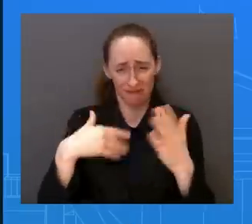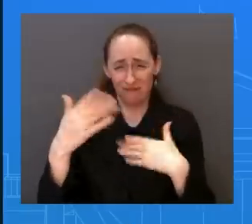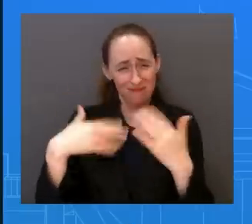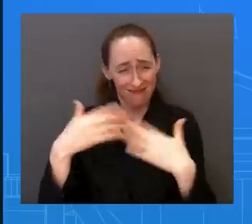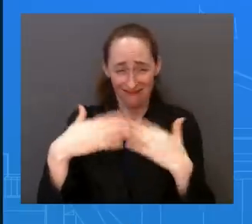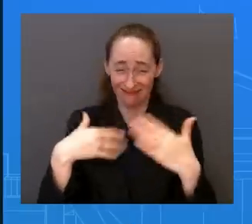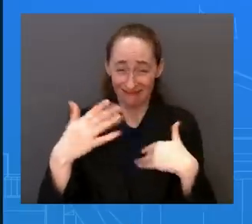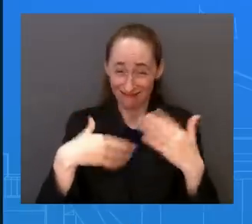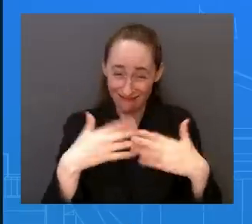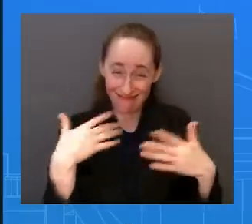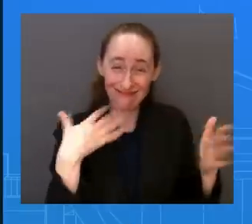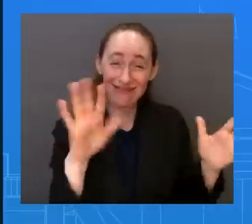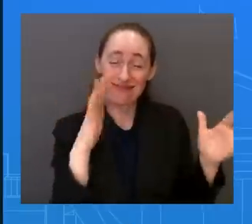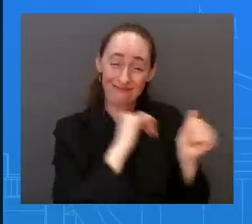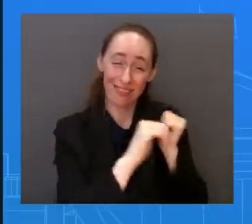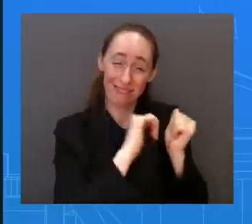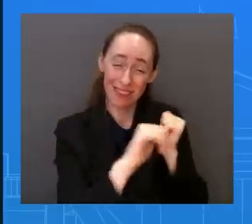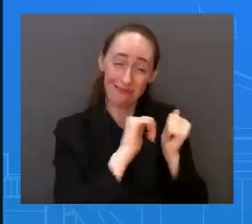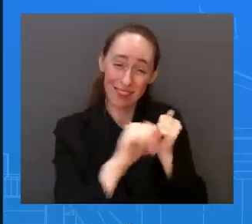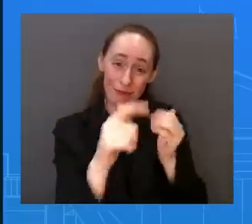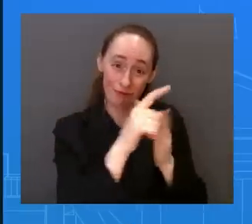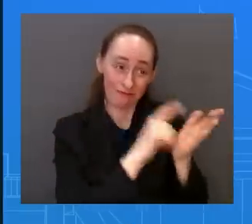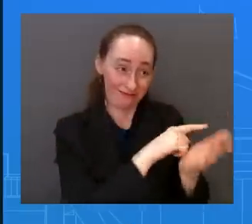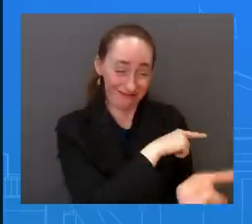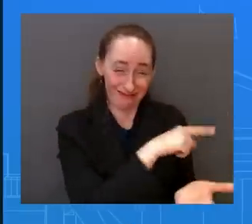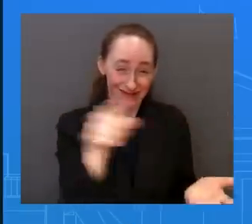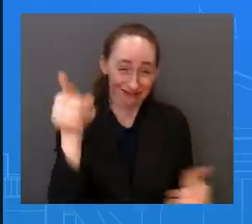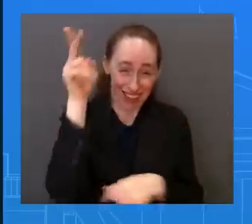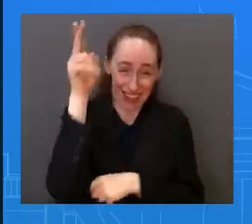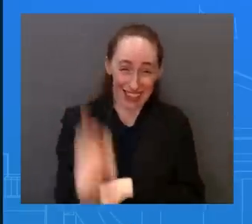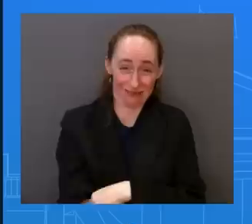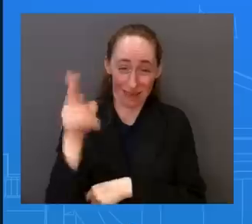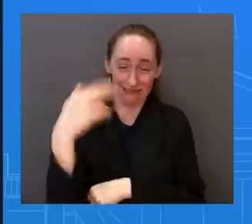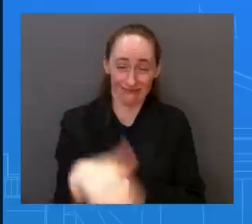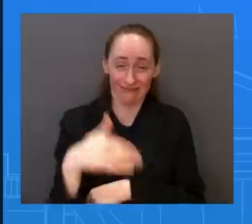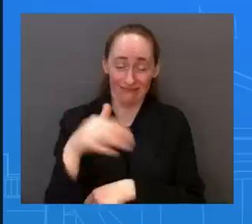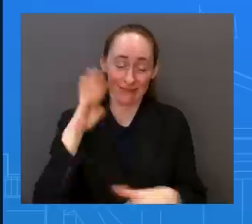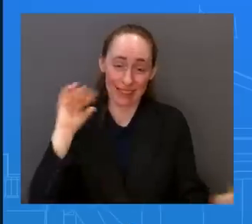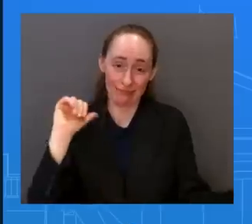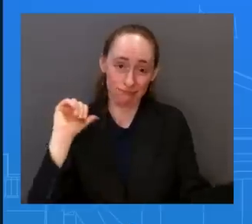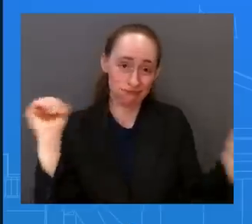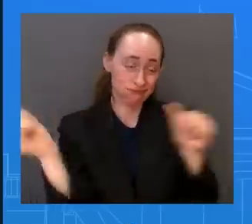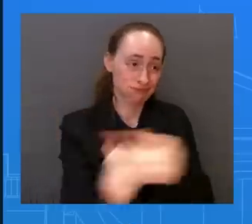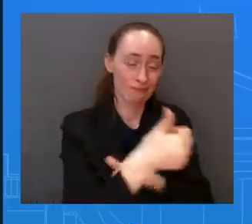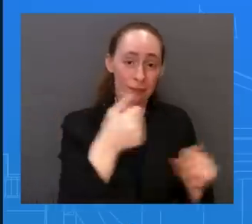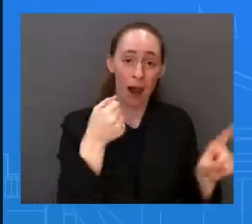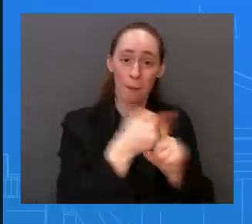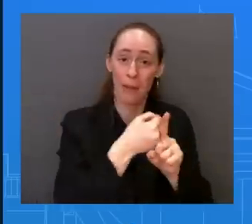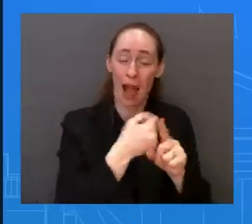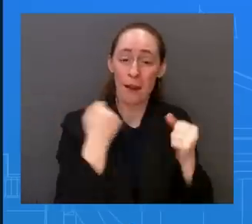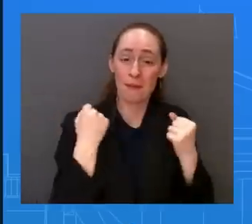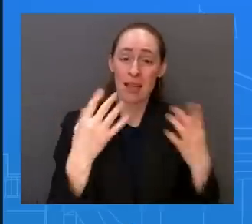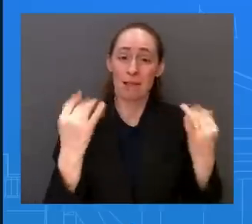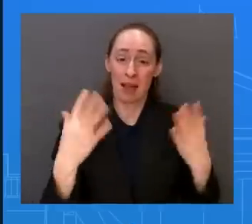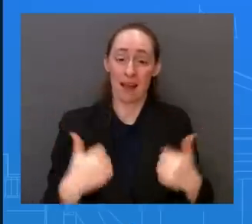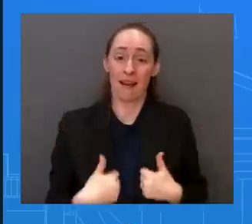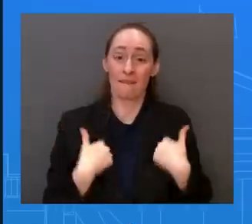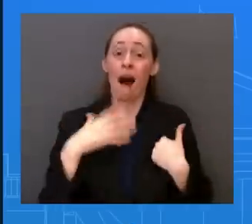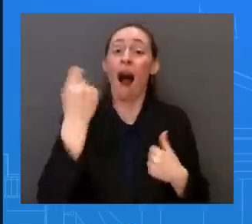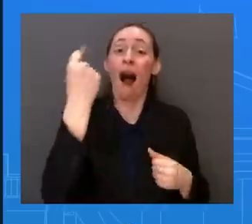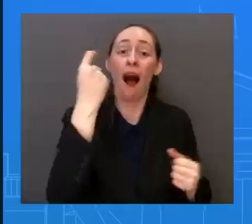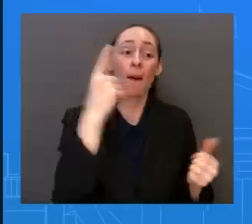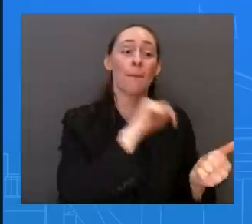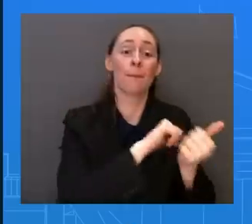back to places across this country, we have a lot of work to do to actually implement and demonstrate that that kind of investment